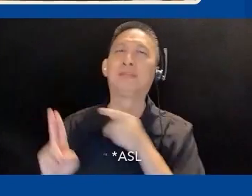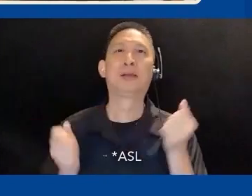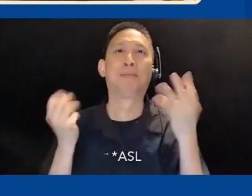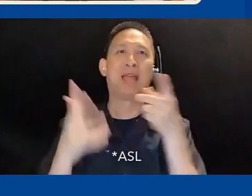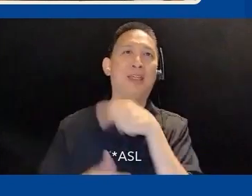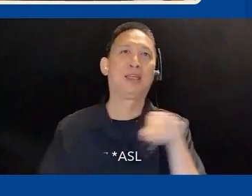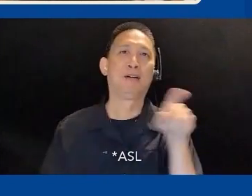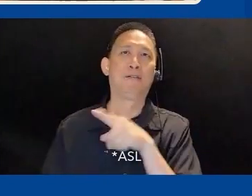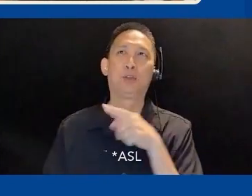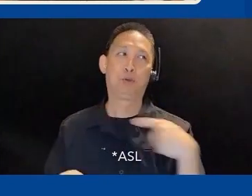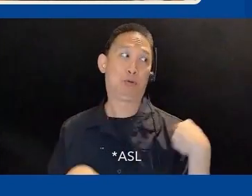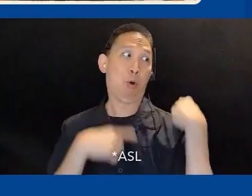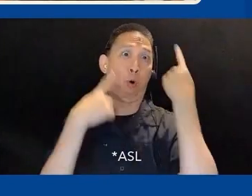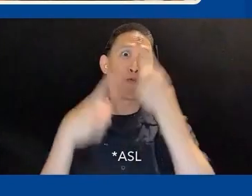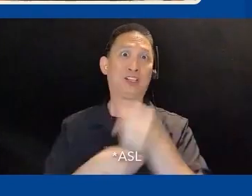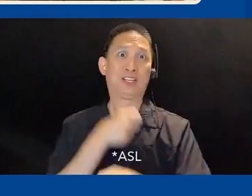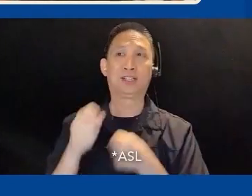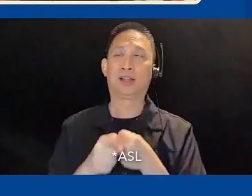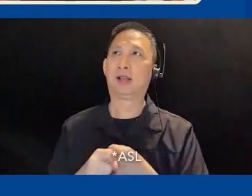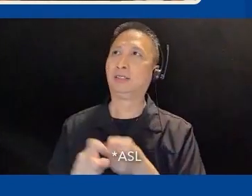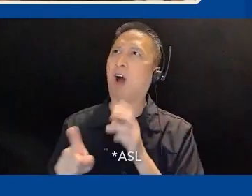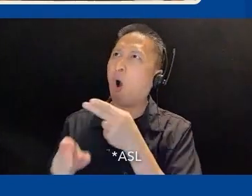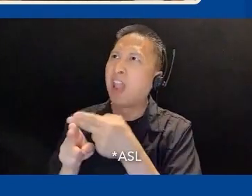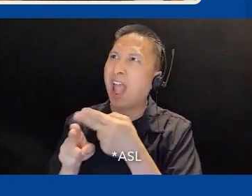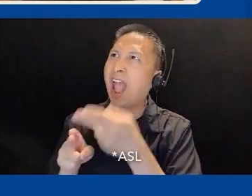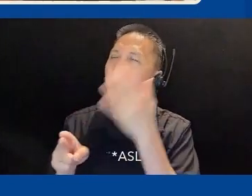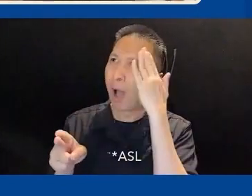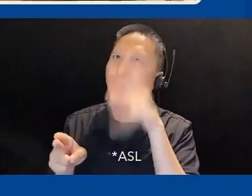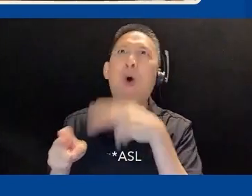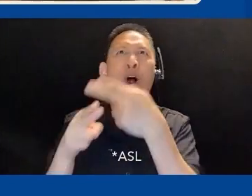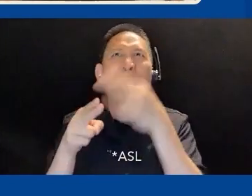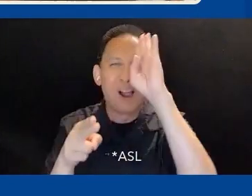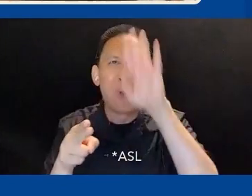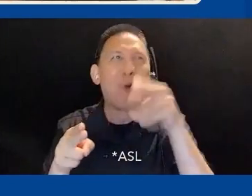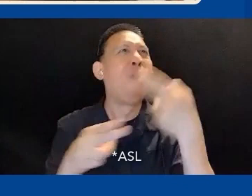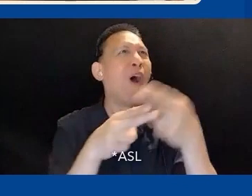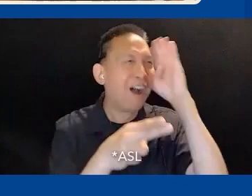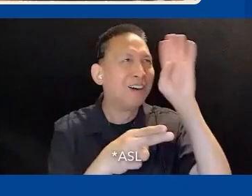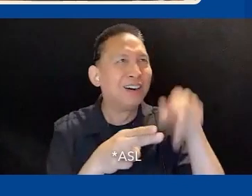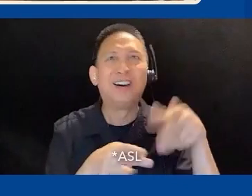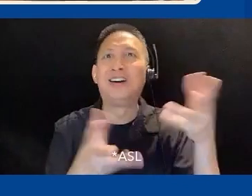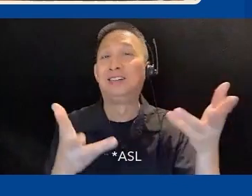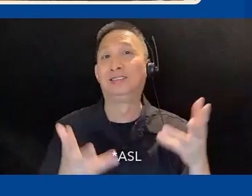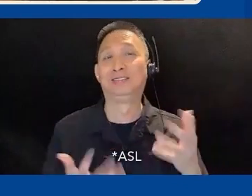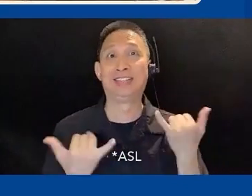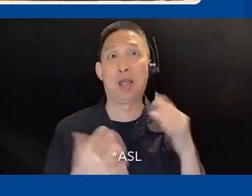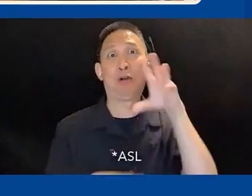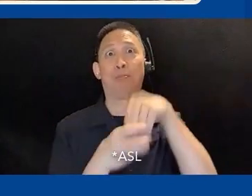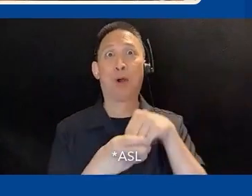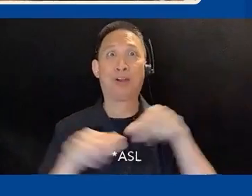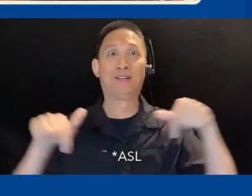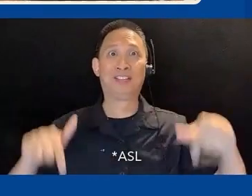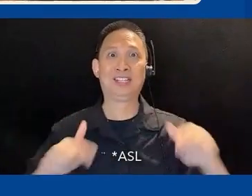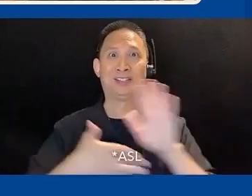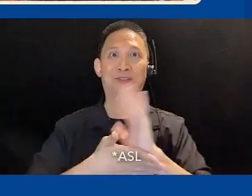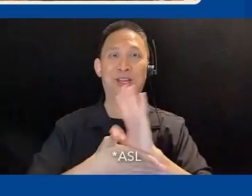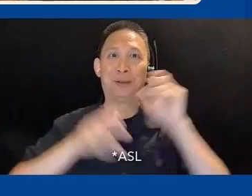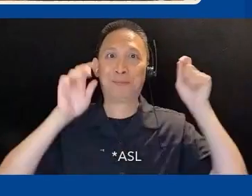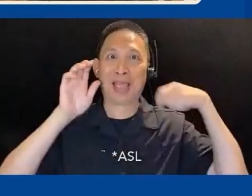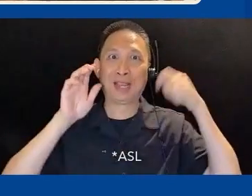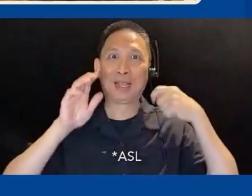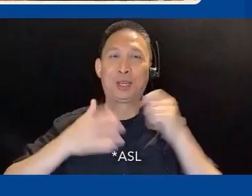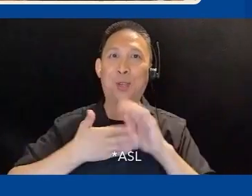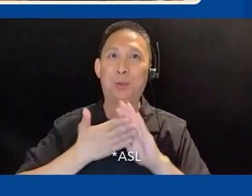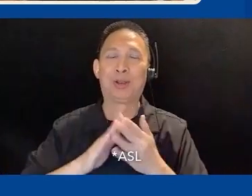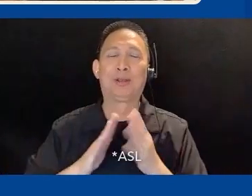you know, over the years, and it's been really incredible to be part of this community. And and